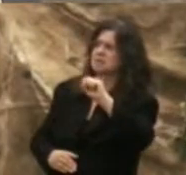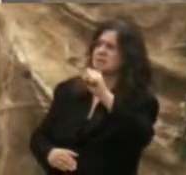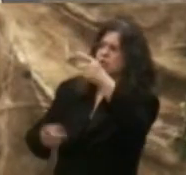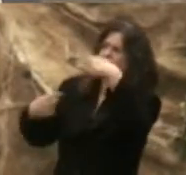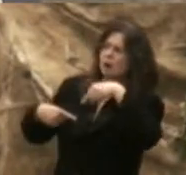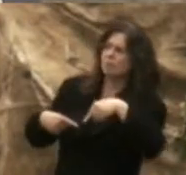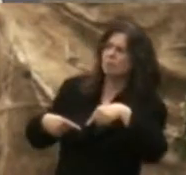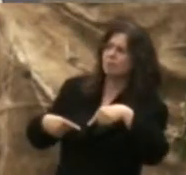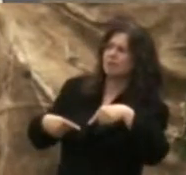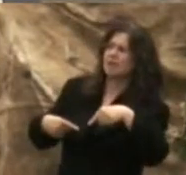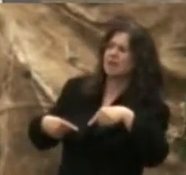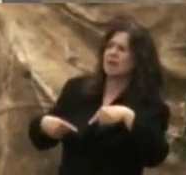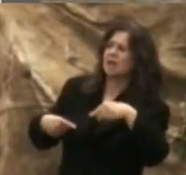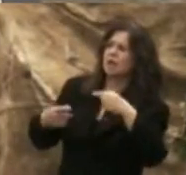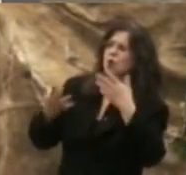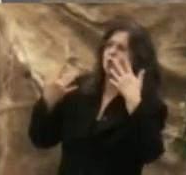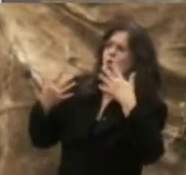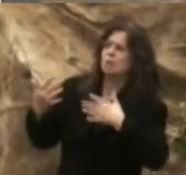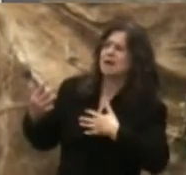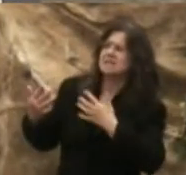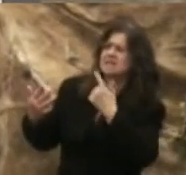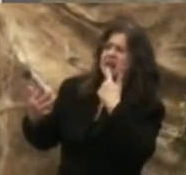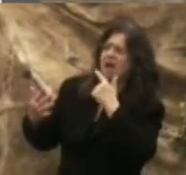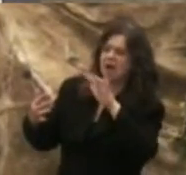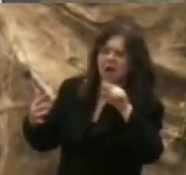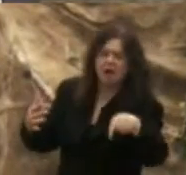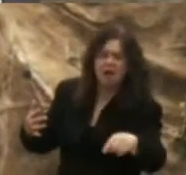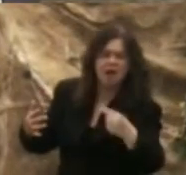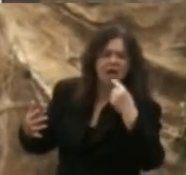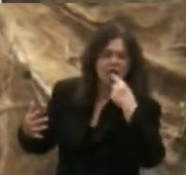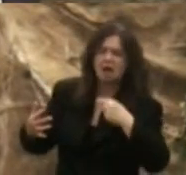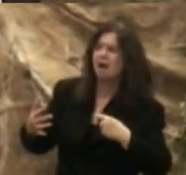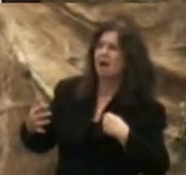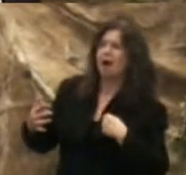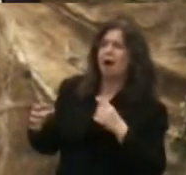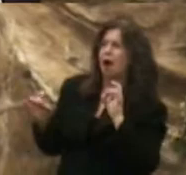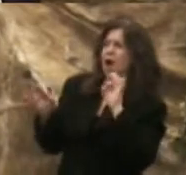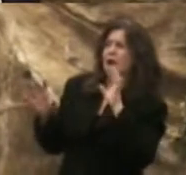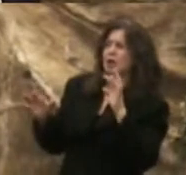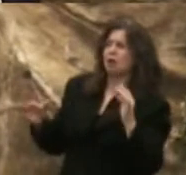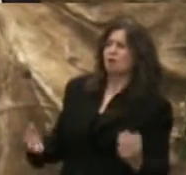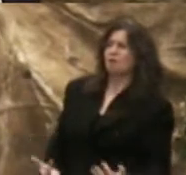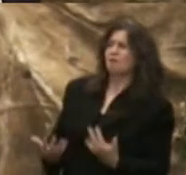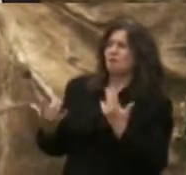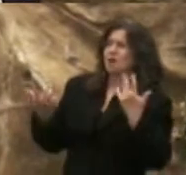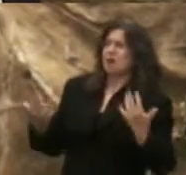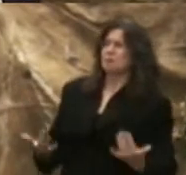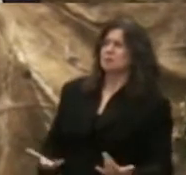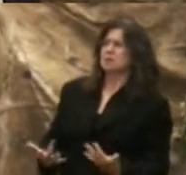tongue, for I am tormented by these flames."